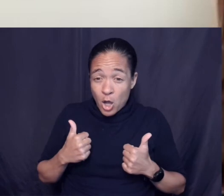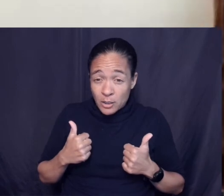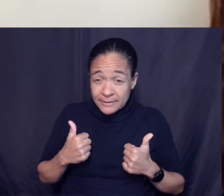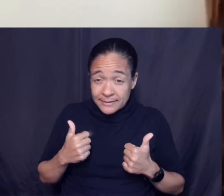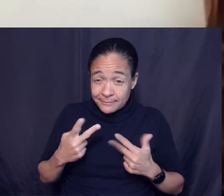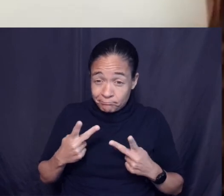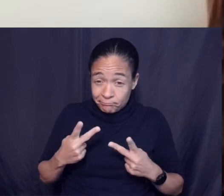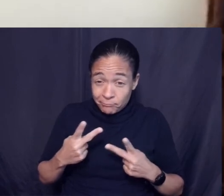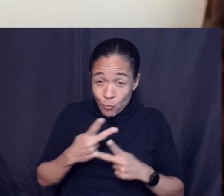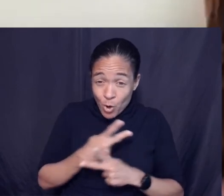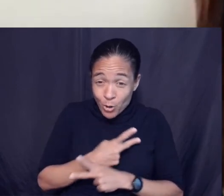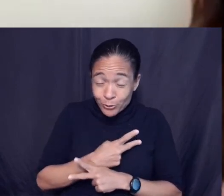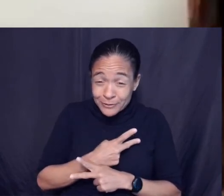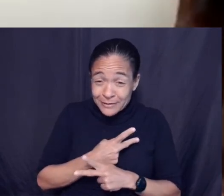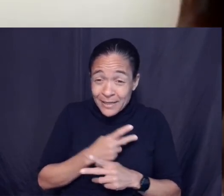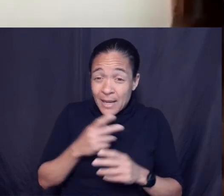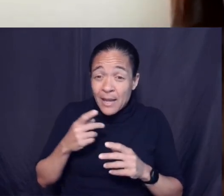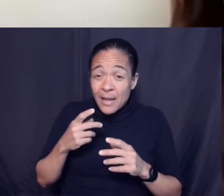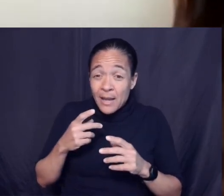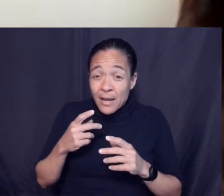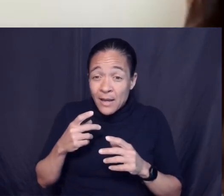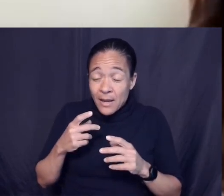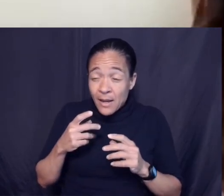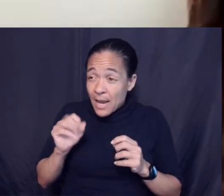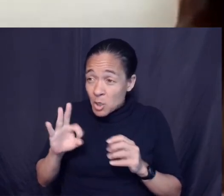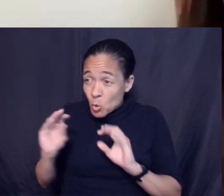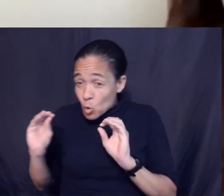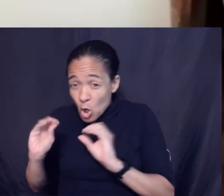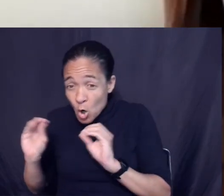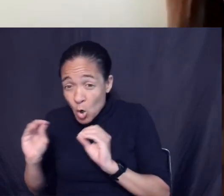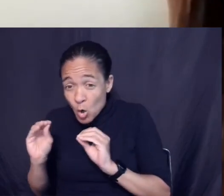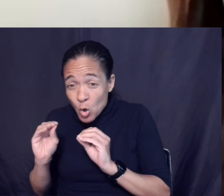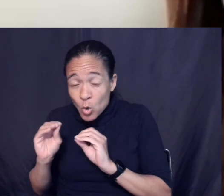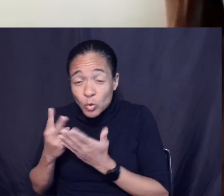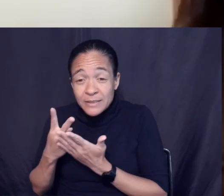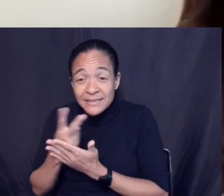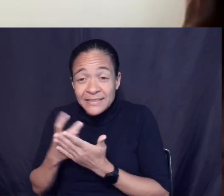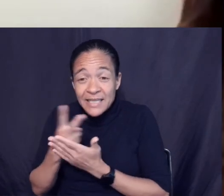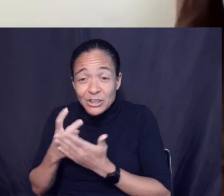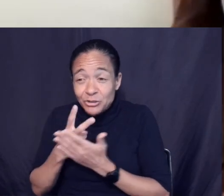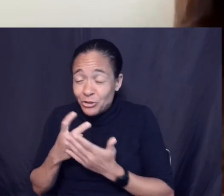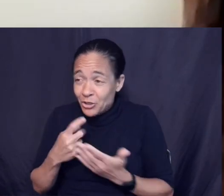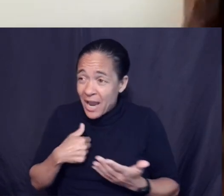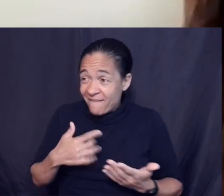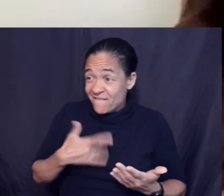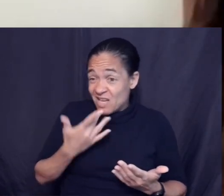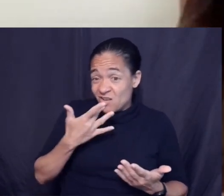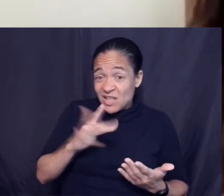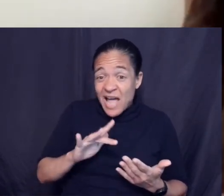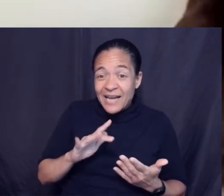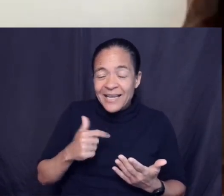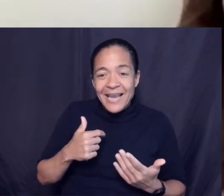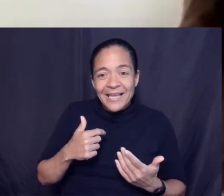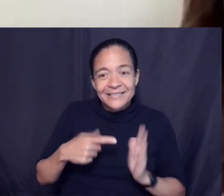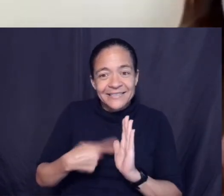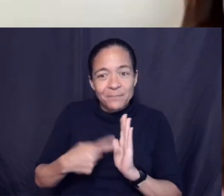our biggest battle, or if he doesn't have seizures, we're really lucky. Like, it just feels wrong to think that.